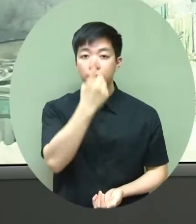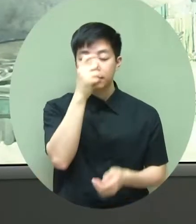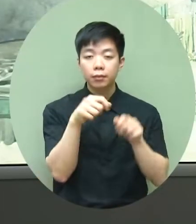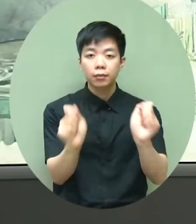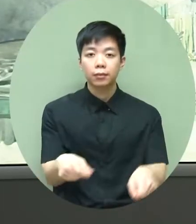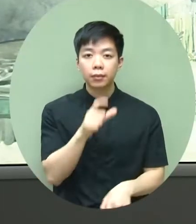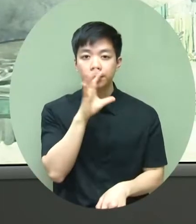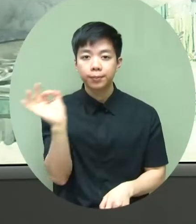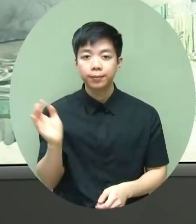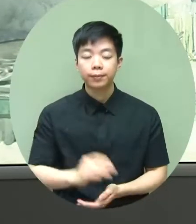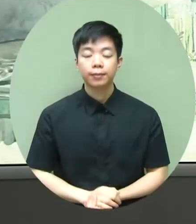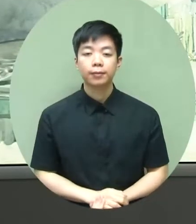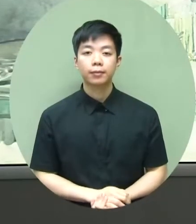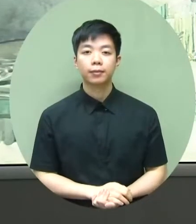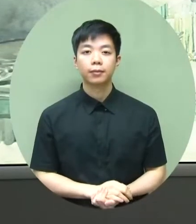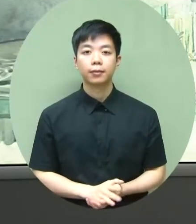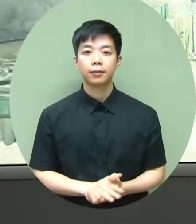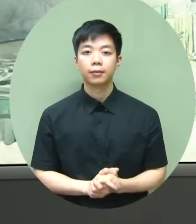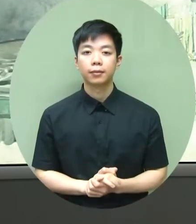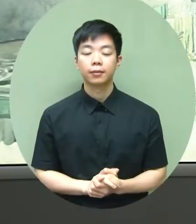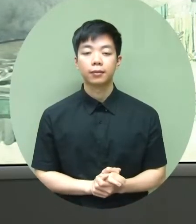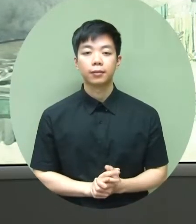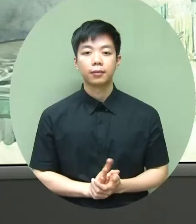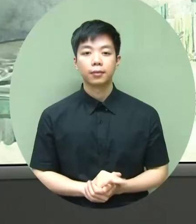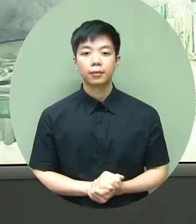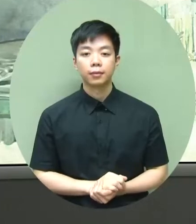not being adjusted. Thank you. Do we have English questions?